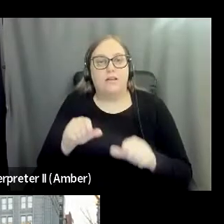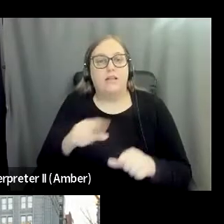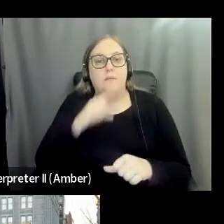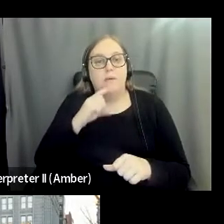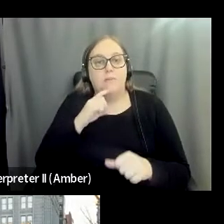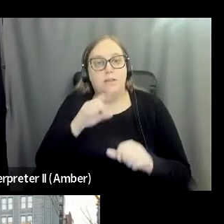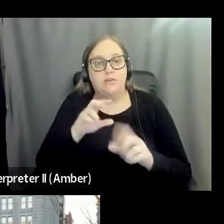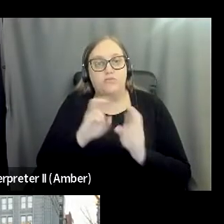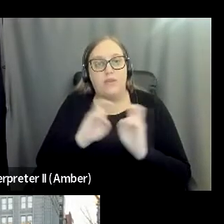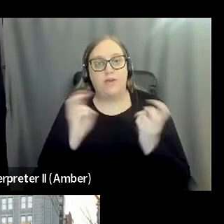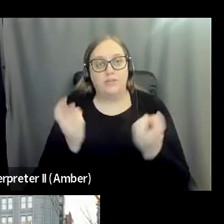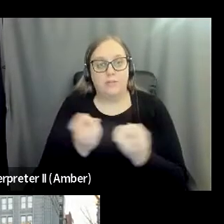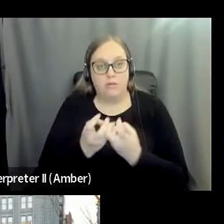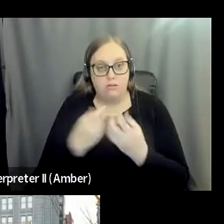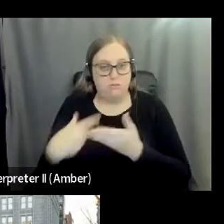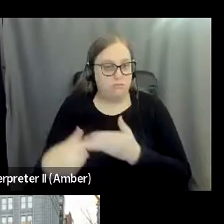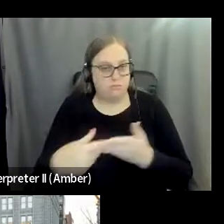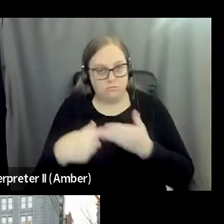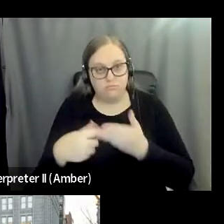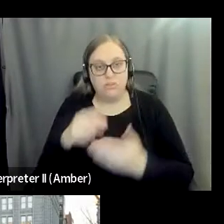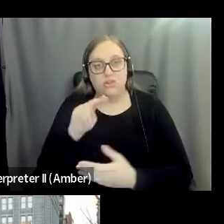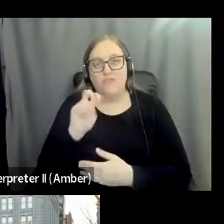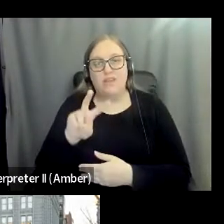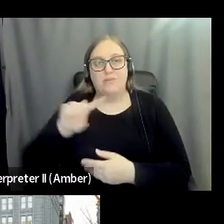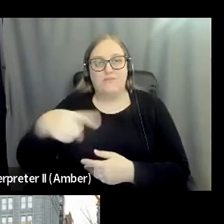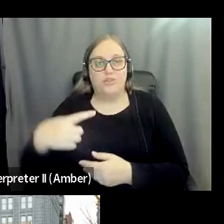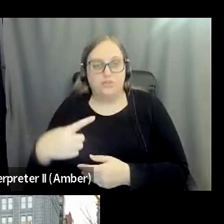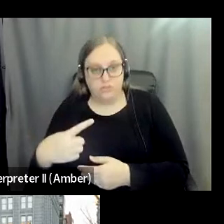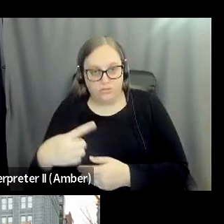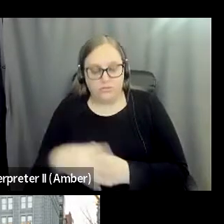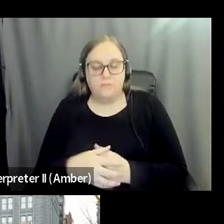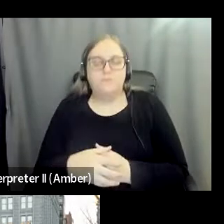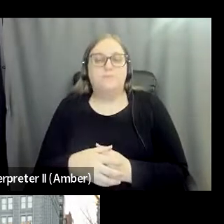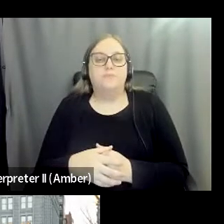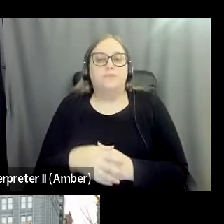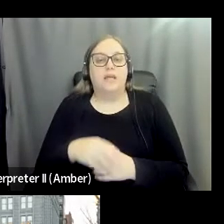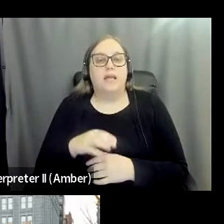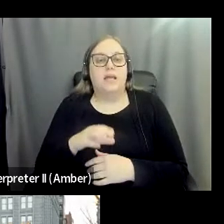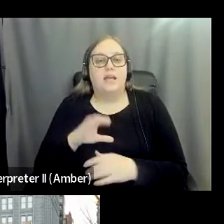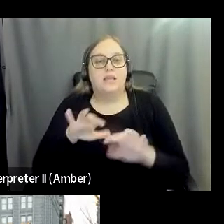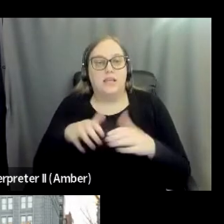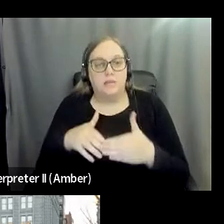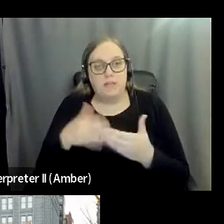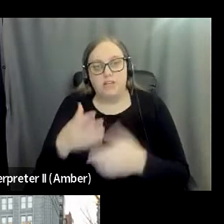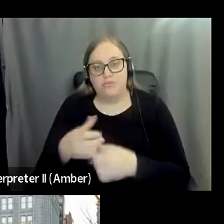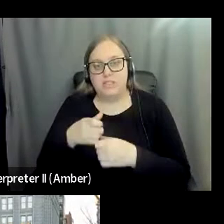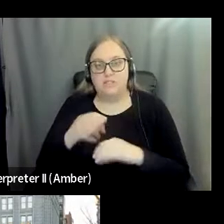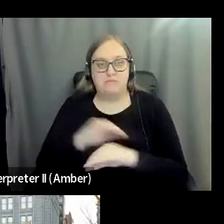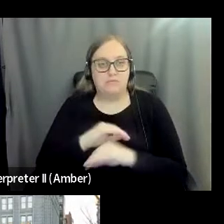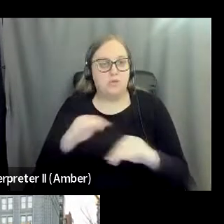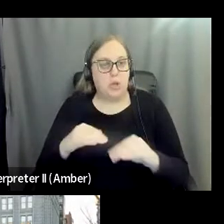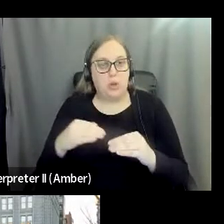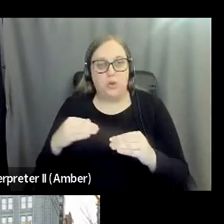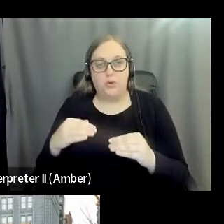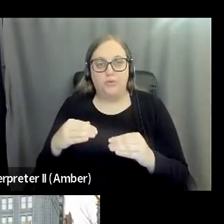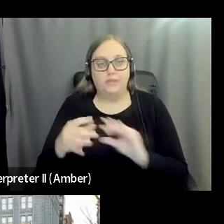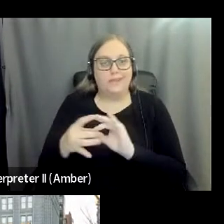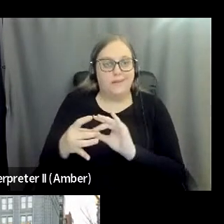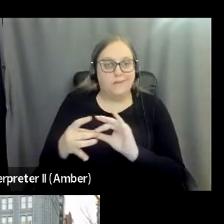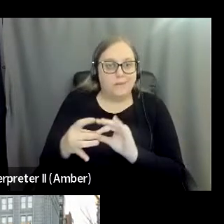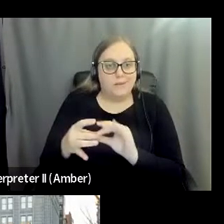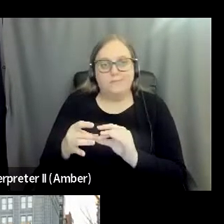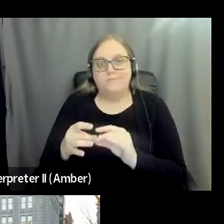roundtable on November 1st, and the committee received no testimony or comments